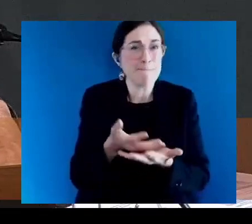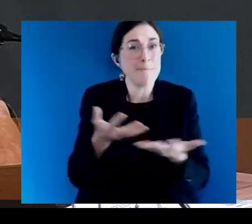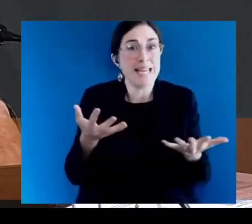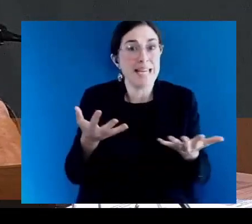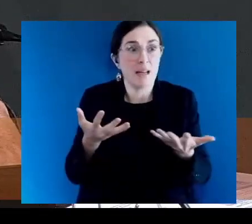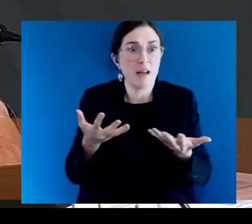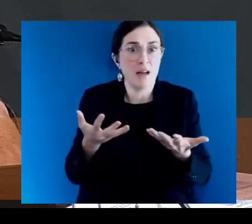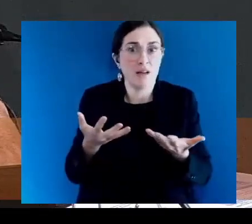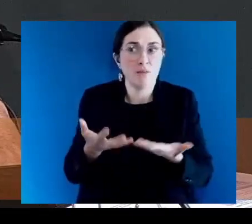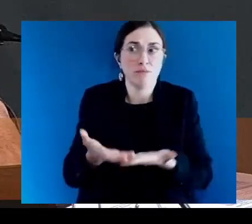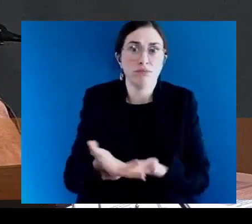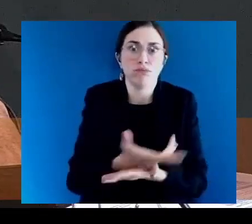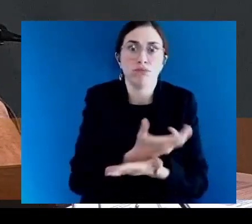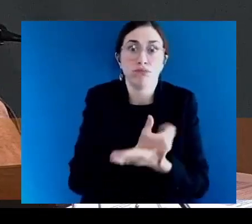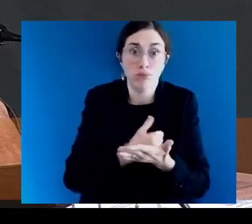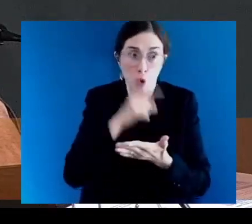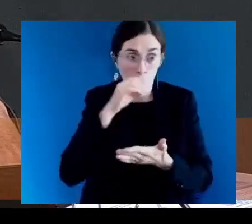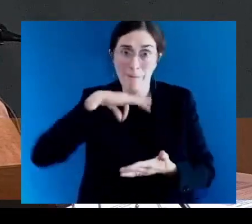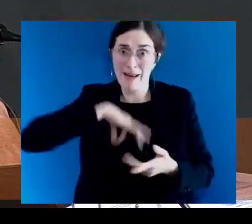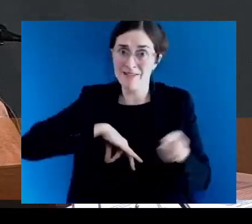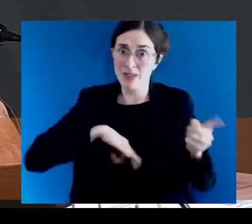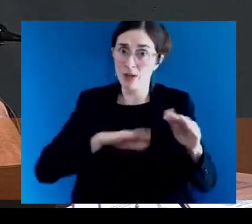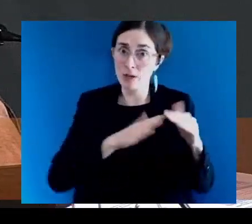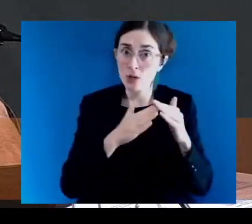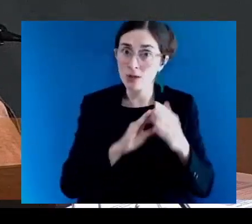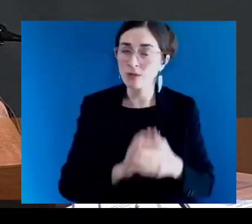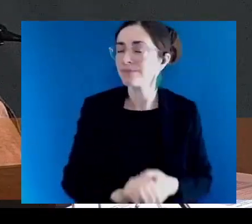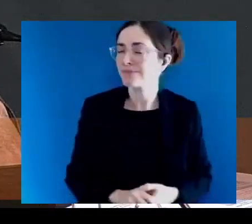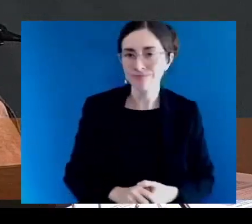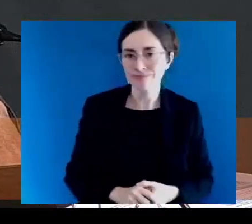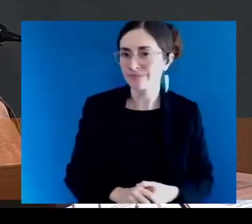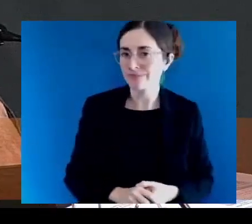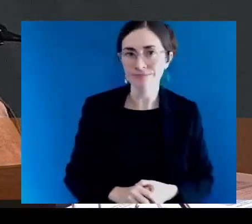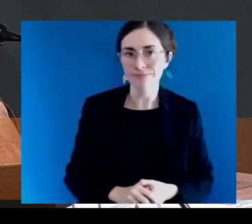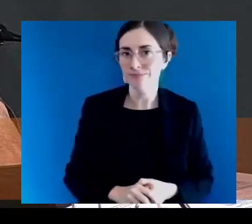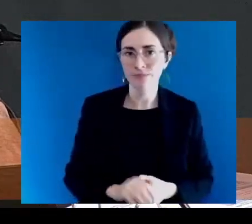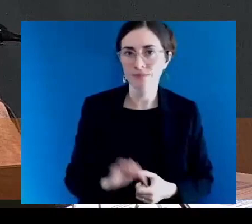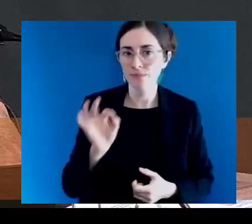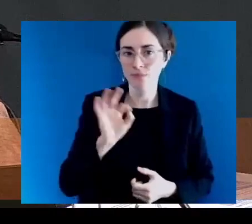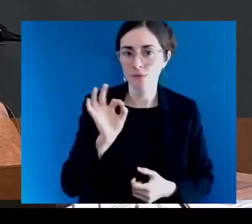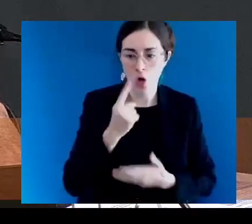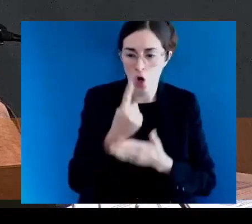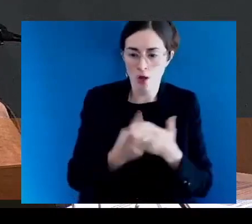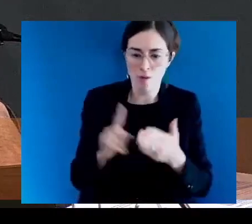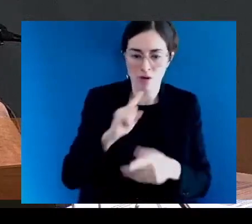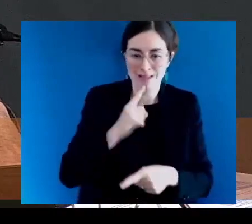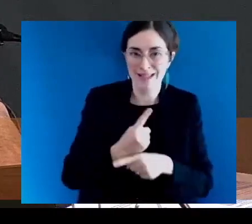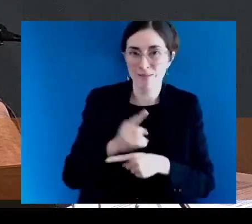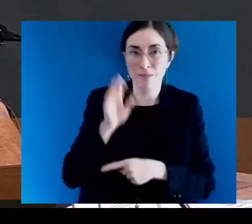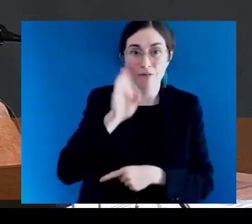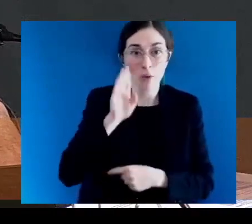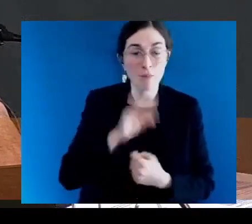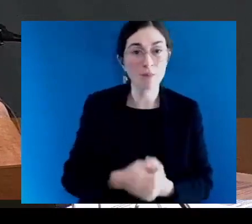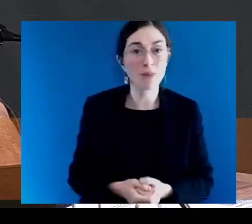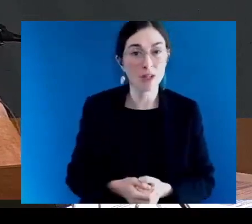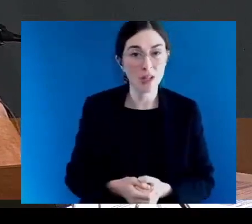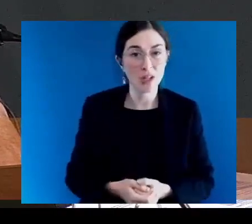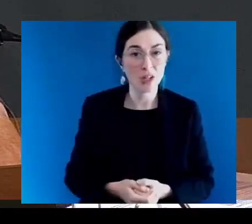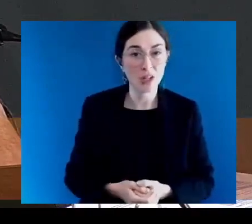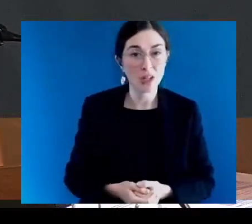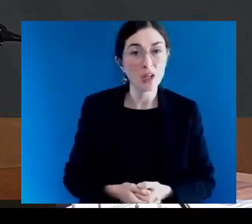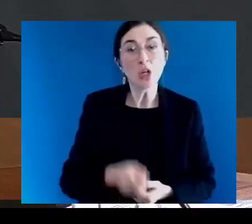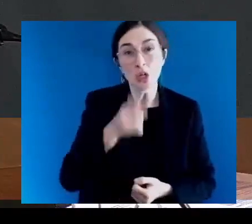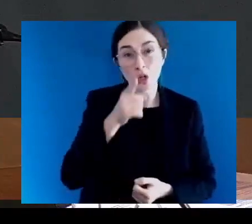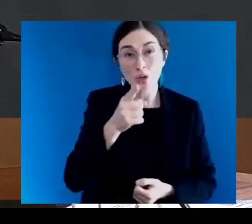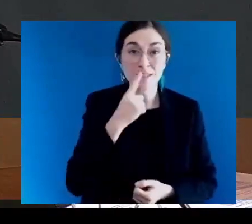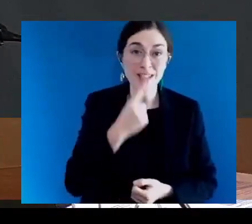benefit. Not other than what I've already indicated. Well, you said that none is. Yes. Failing,